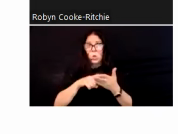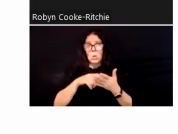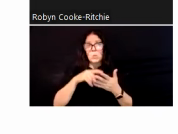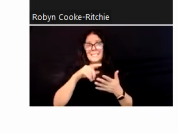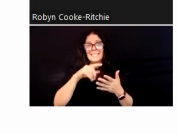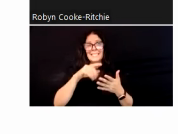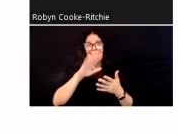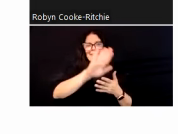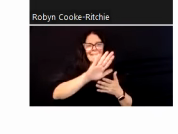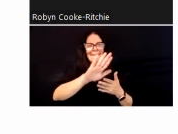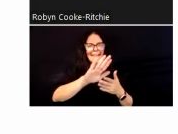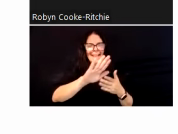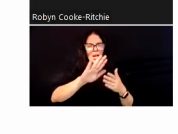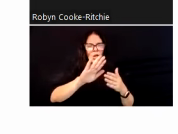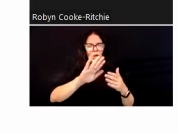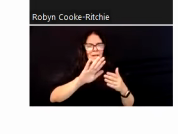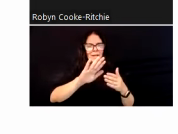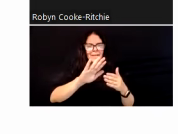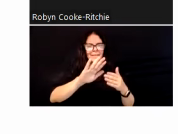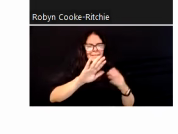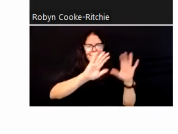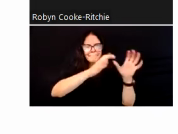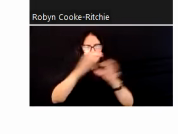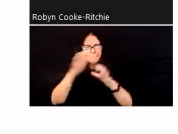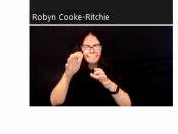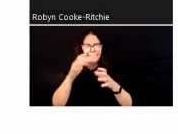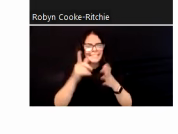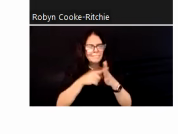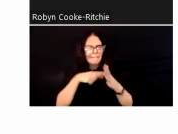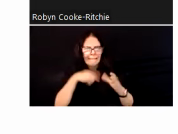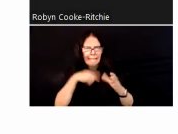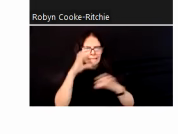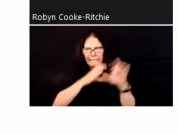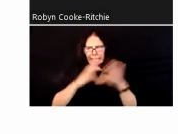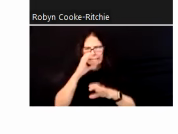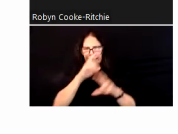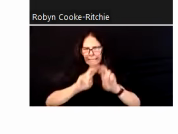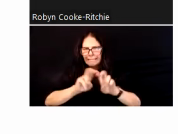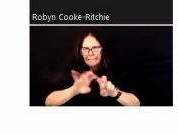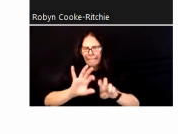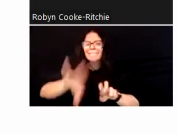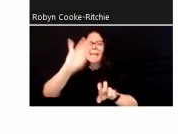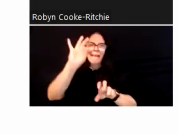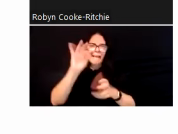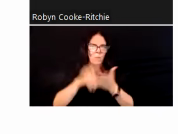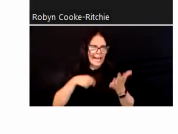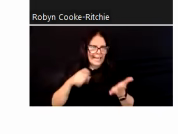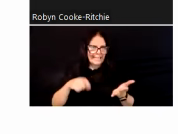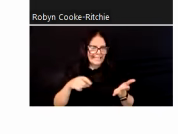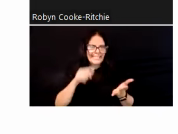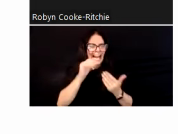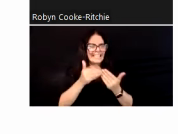indexed on the site to be super intuitive. I feel like sometimes I have to look around a bit for what I need to find.